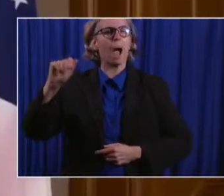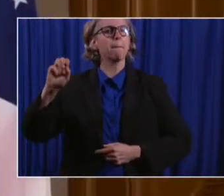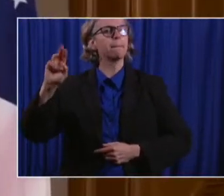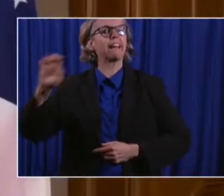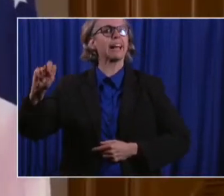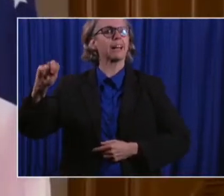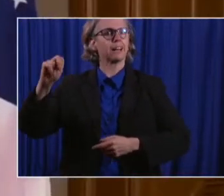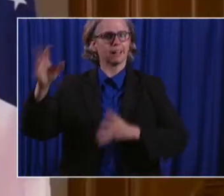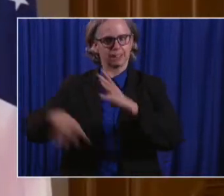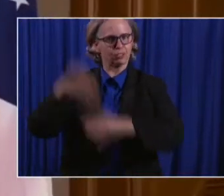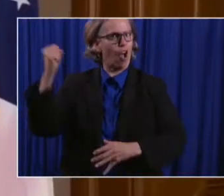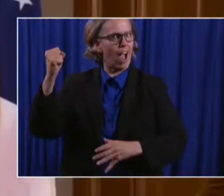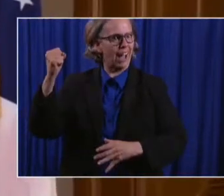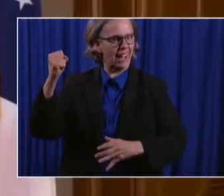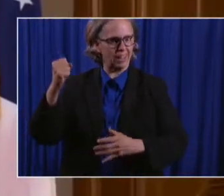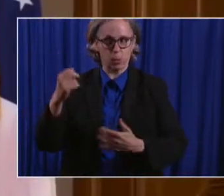night,